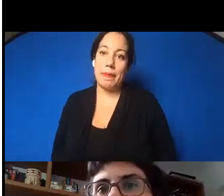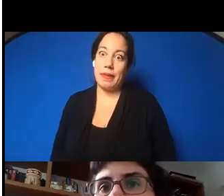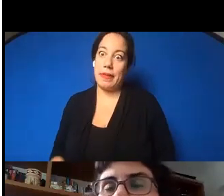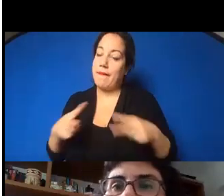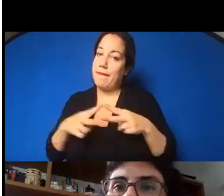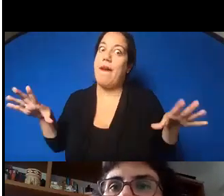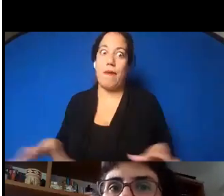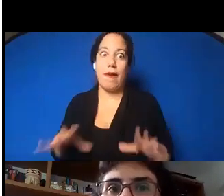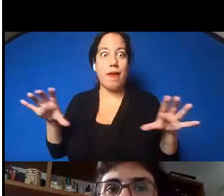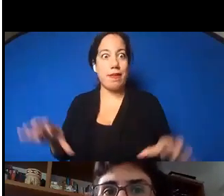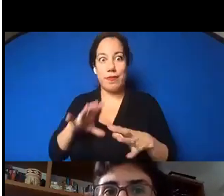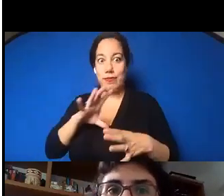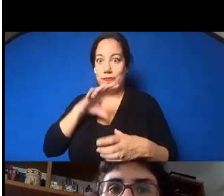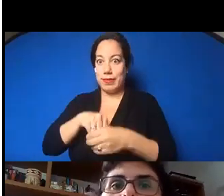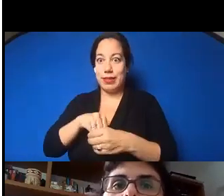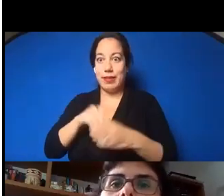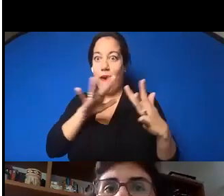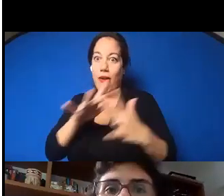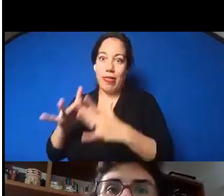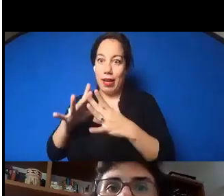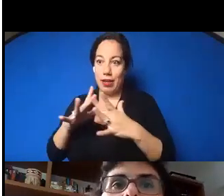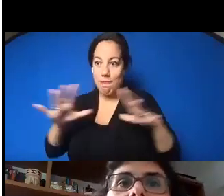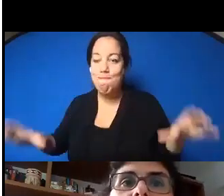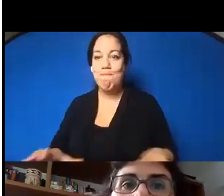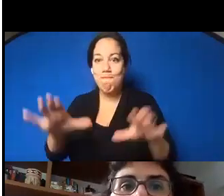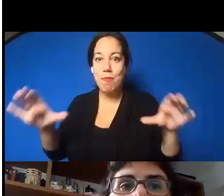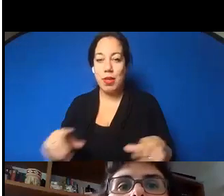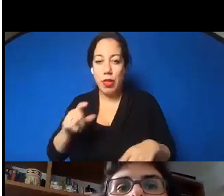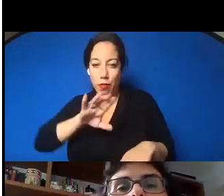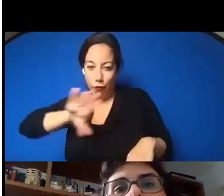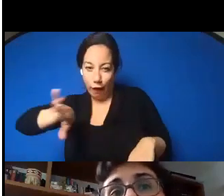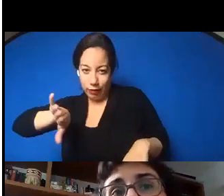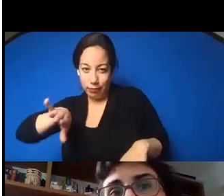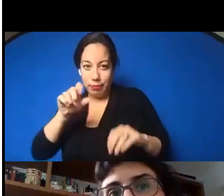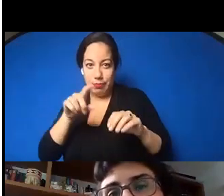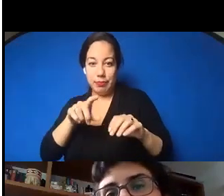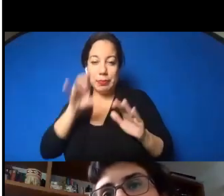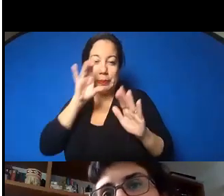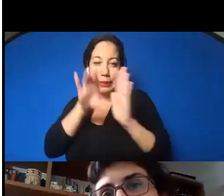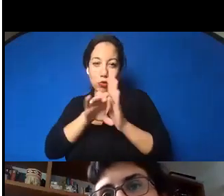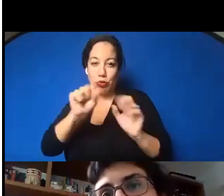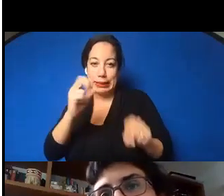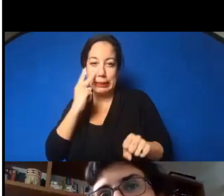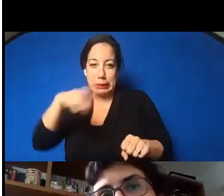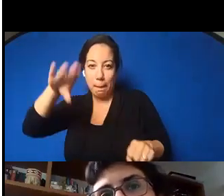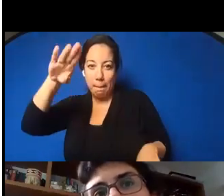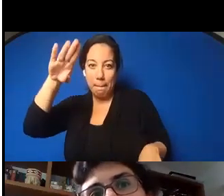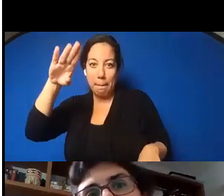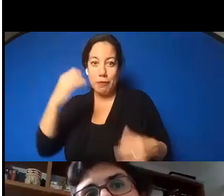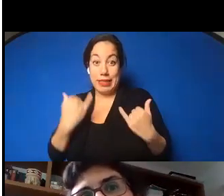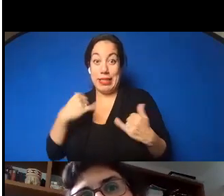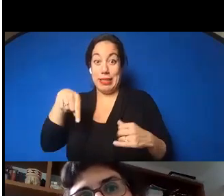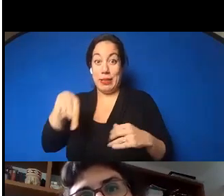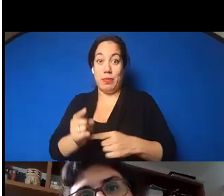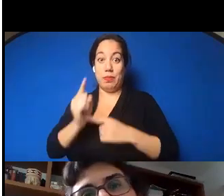active in this online mobilization. And on the right side, you can see at the top, we have at this moment the